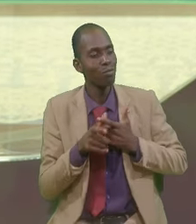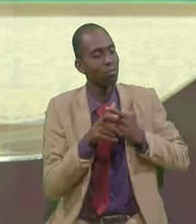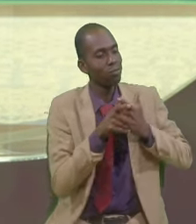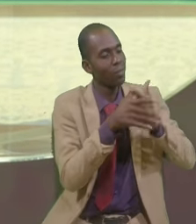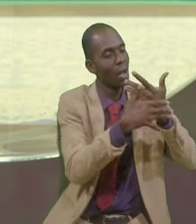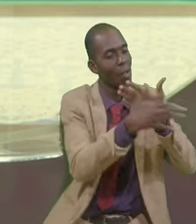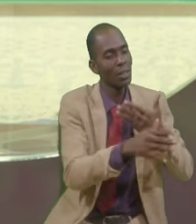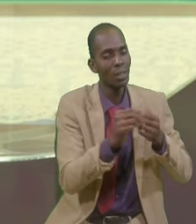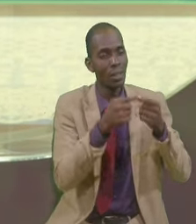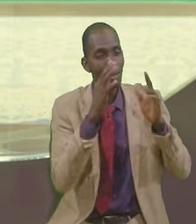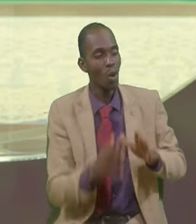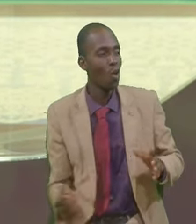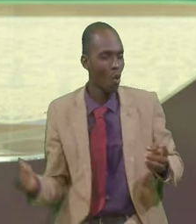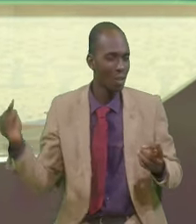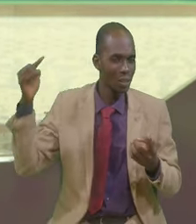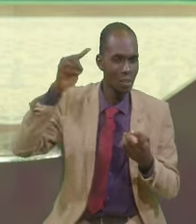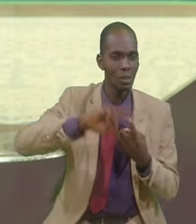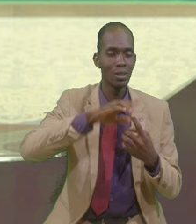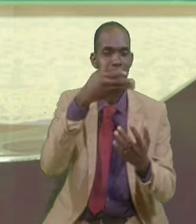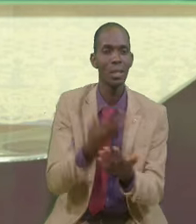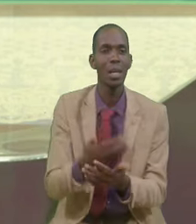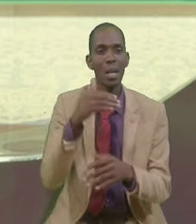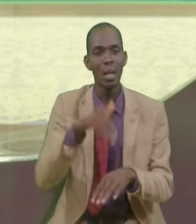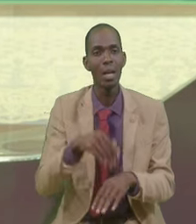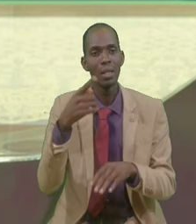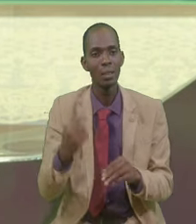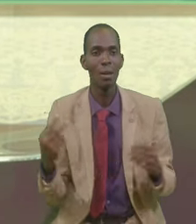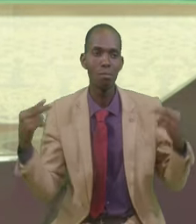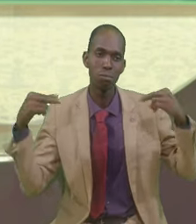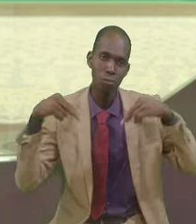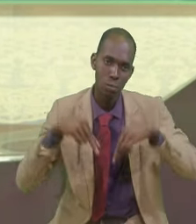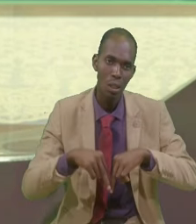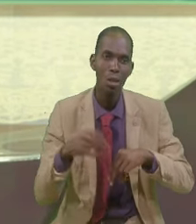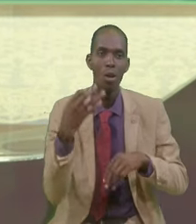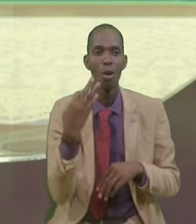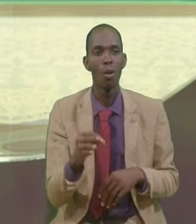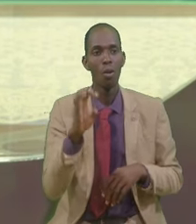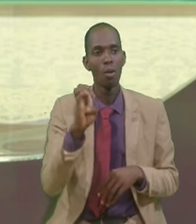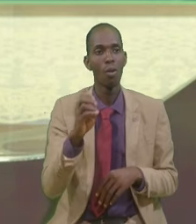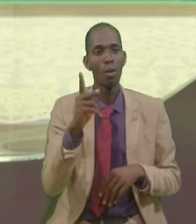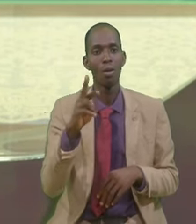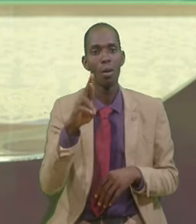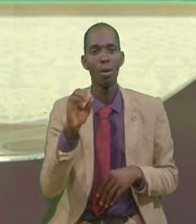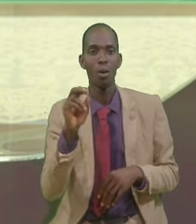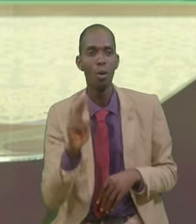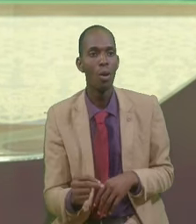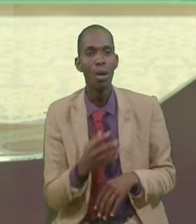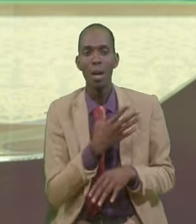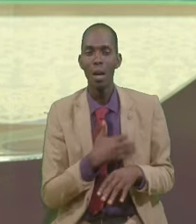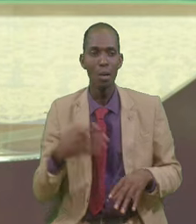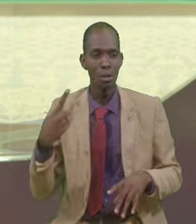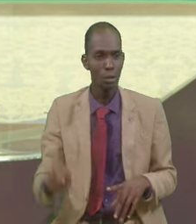thou come to the valley and to the gates of Ekron. And the wounded of